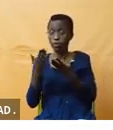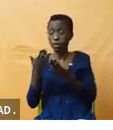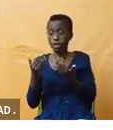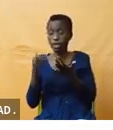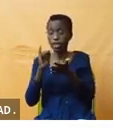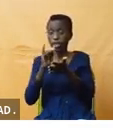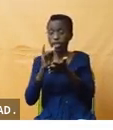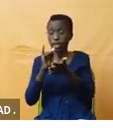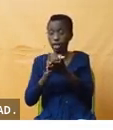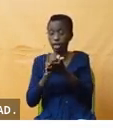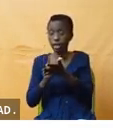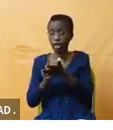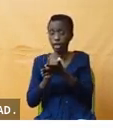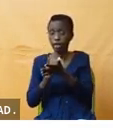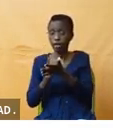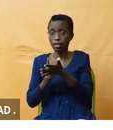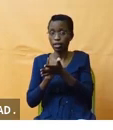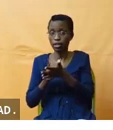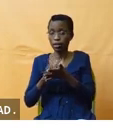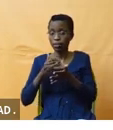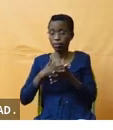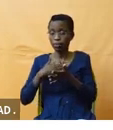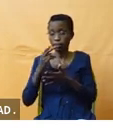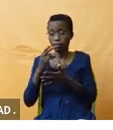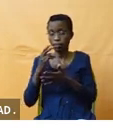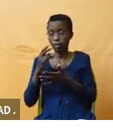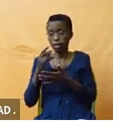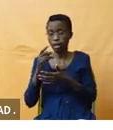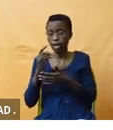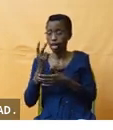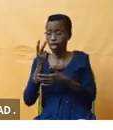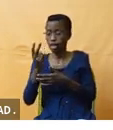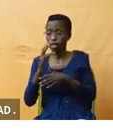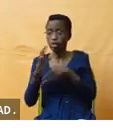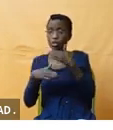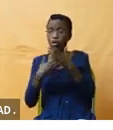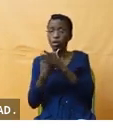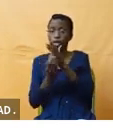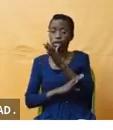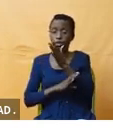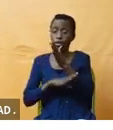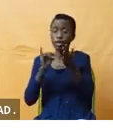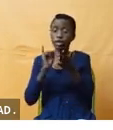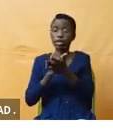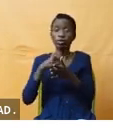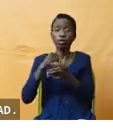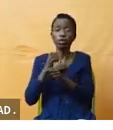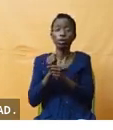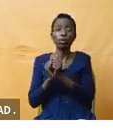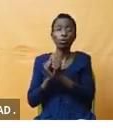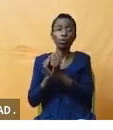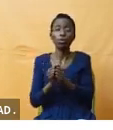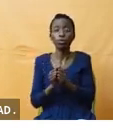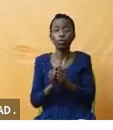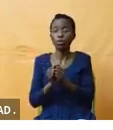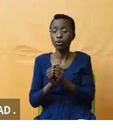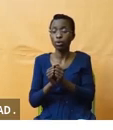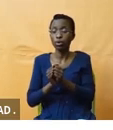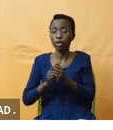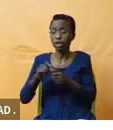that I noticed within all the countries that we work with. They are supposed to